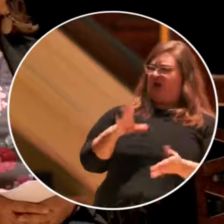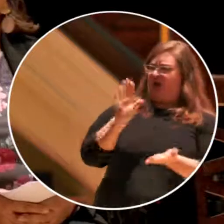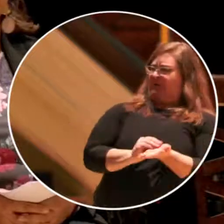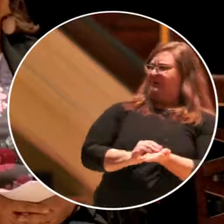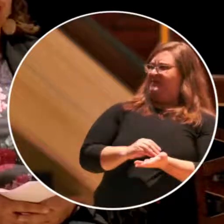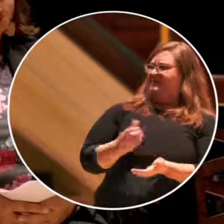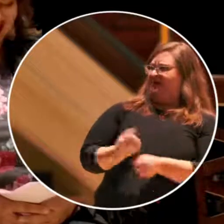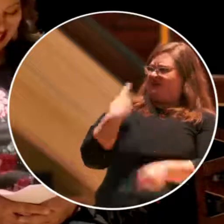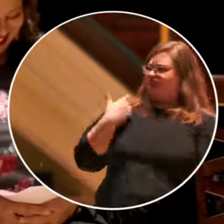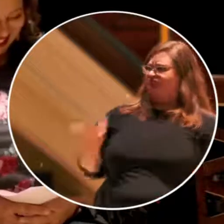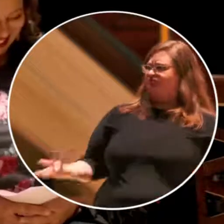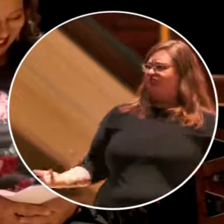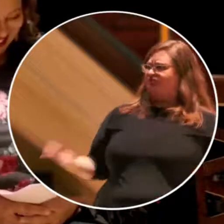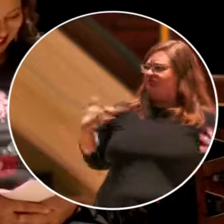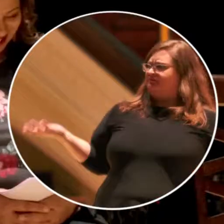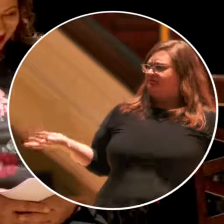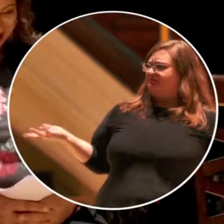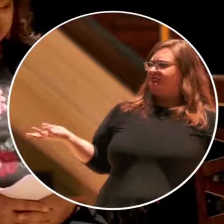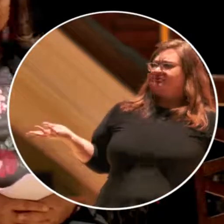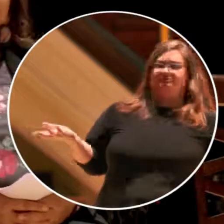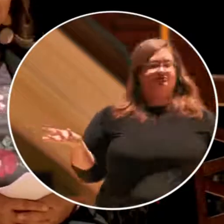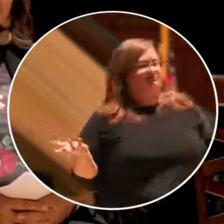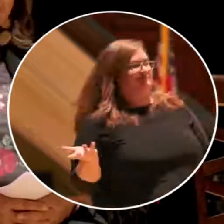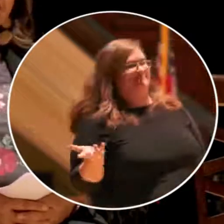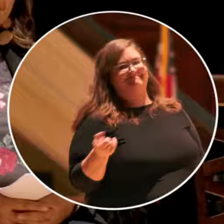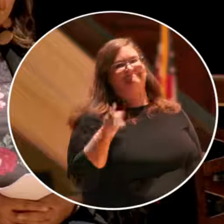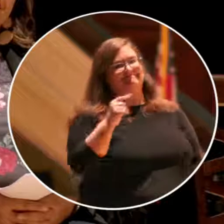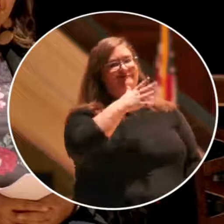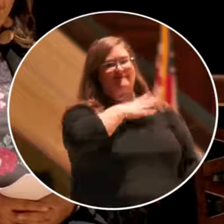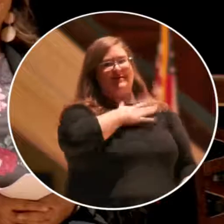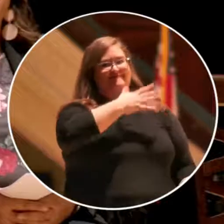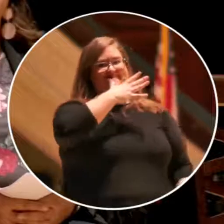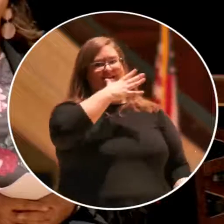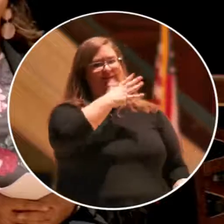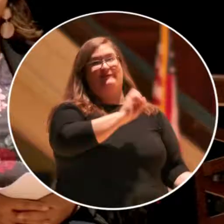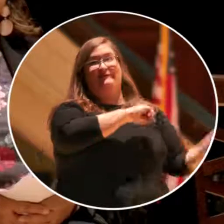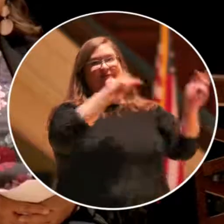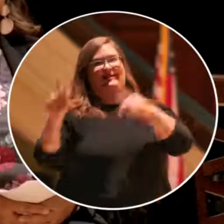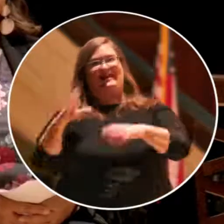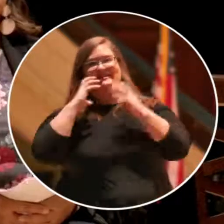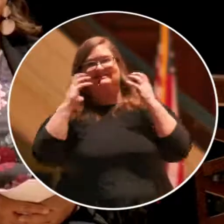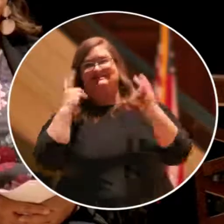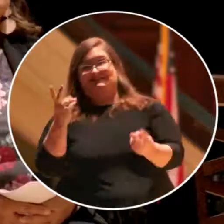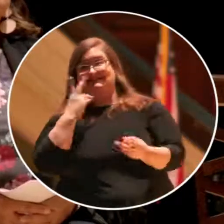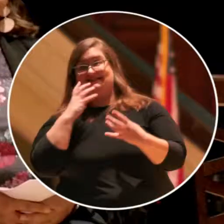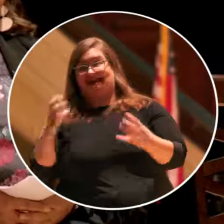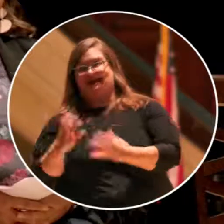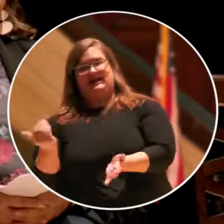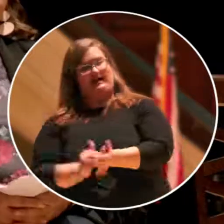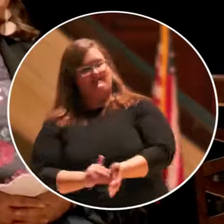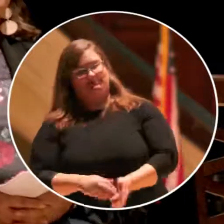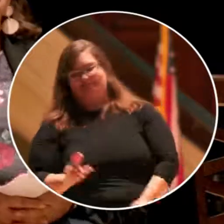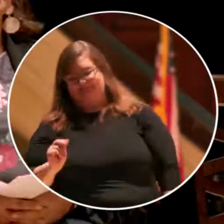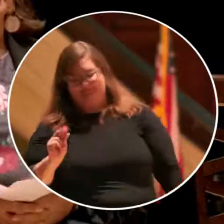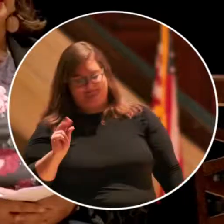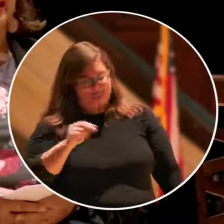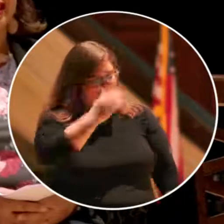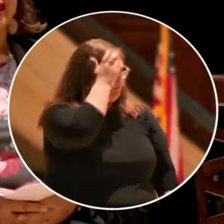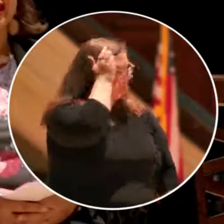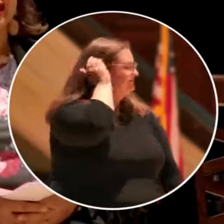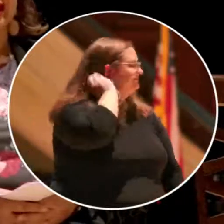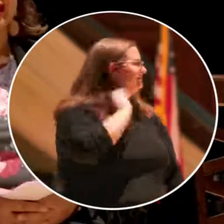year. She never took me back to Santa's workshop. In those more